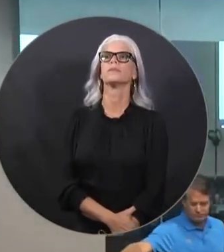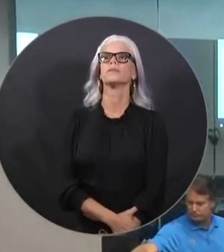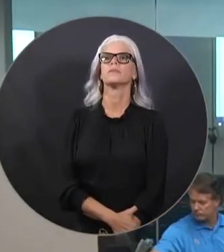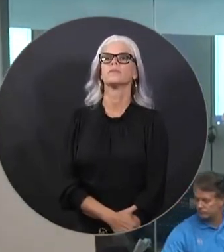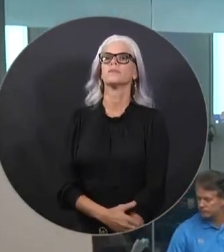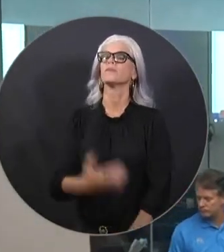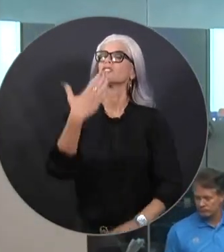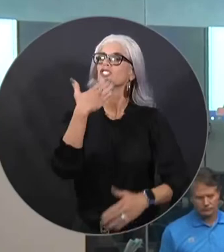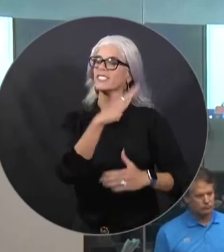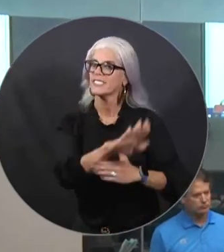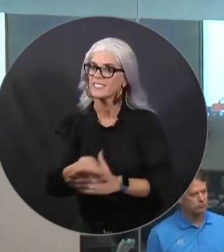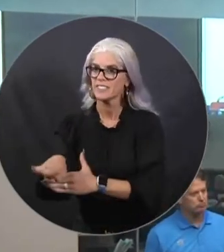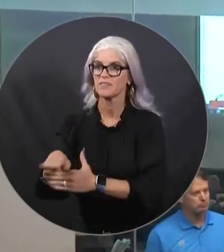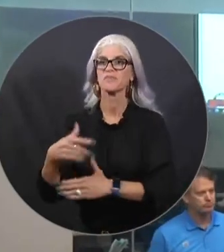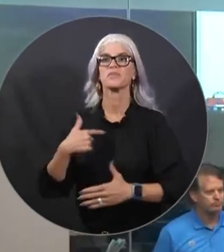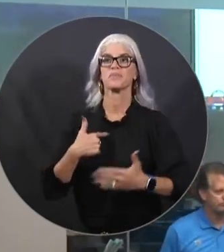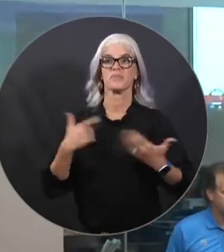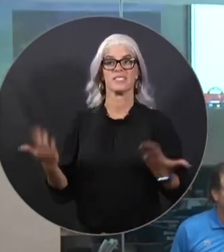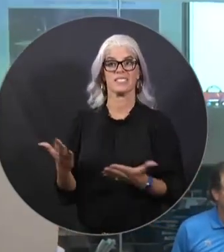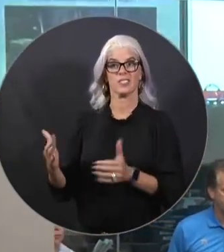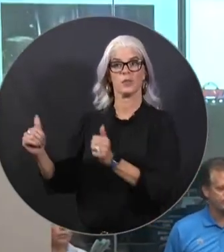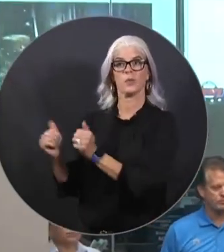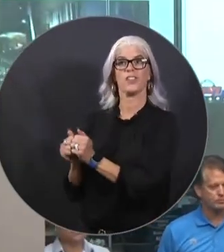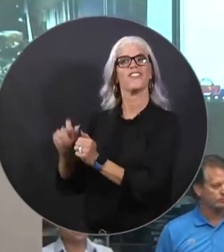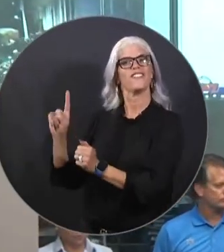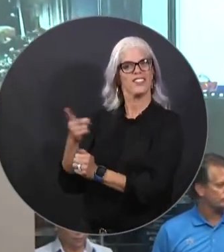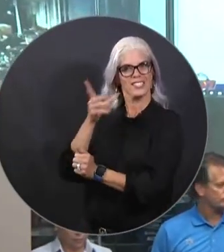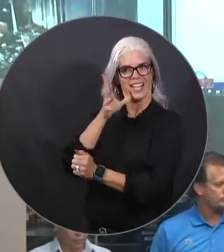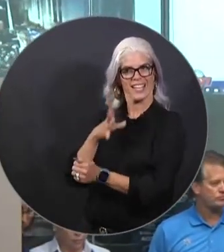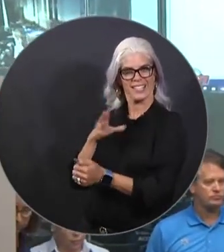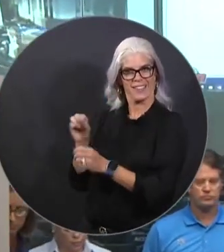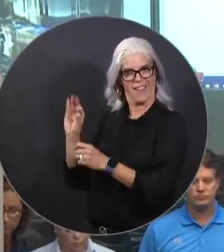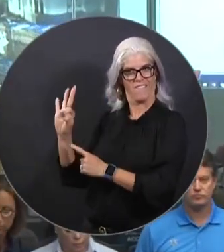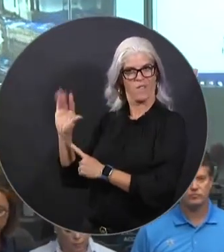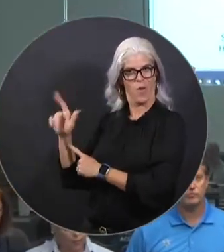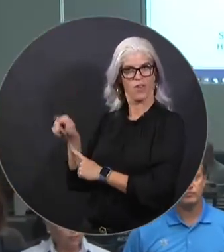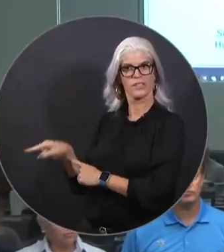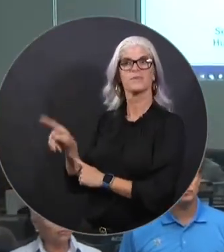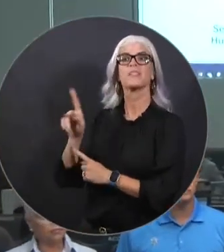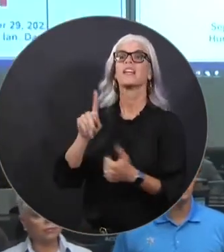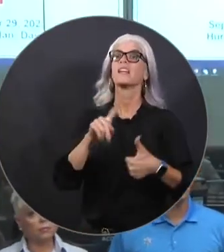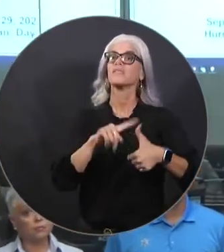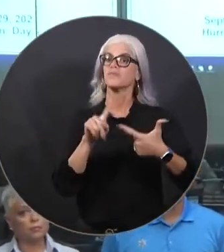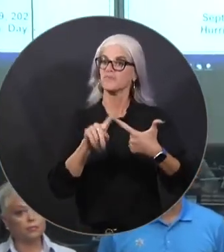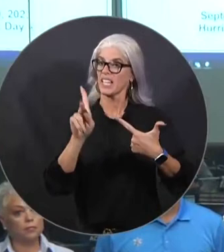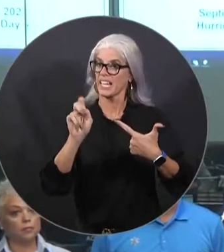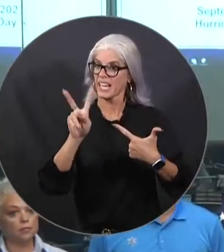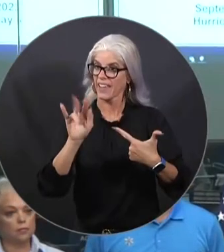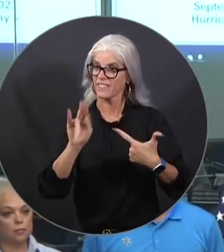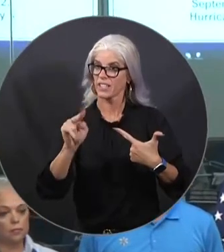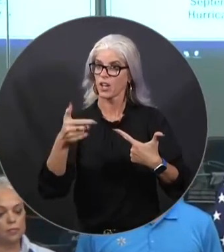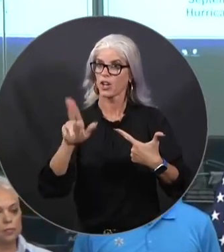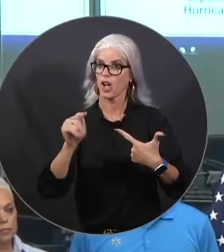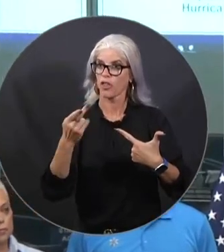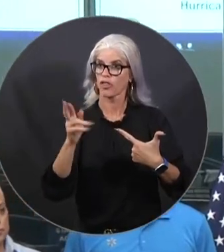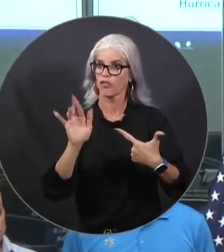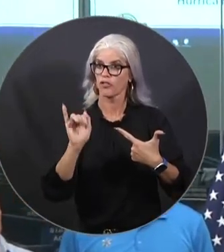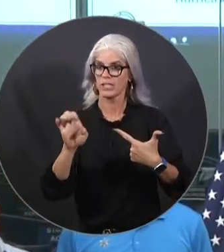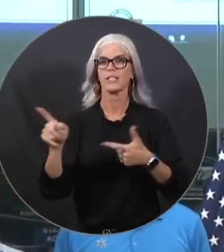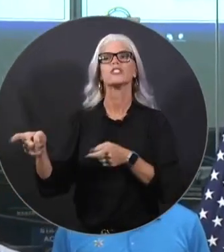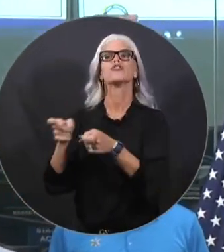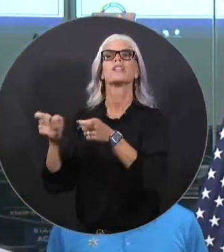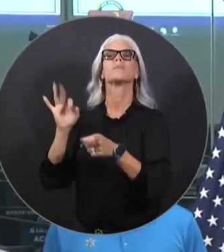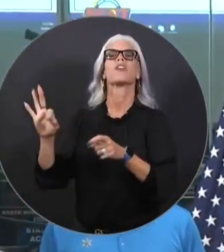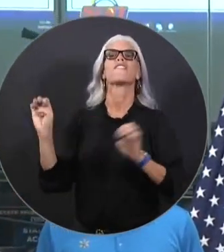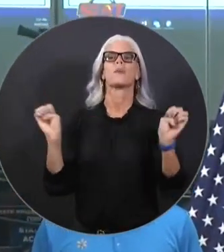Well, good evening. I'm here joined with the First Lady of Florida, Kevin Guthrie, the Director of Division of Emergency Management, Josie Tamayo,